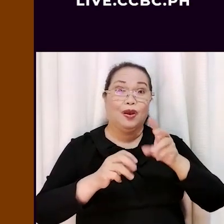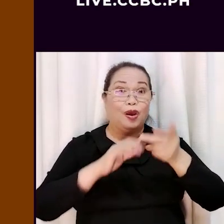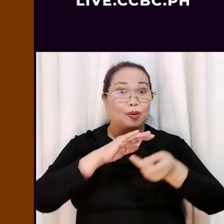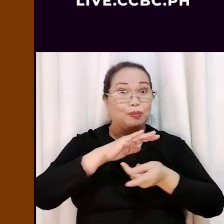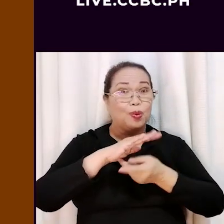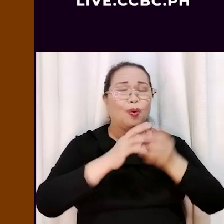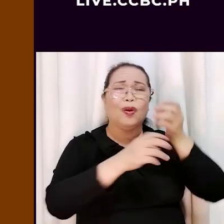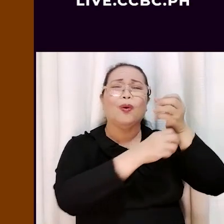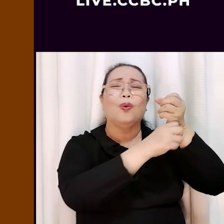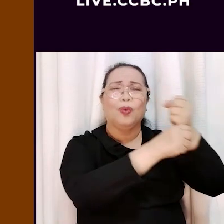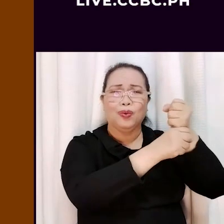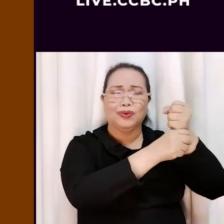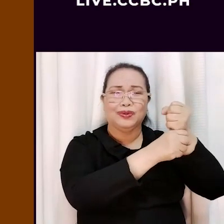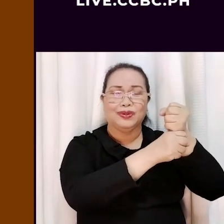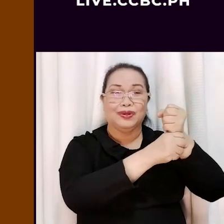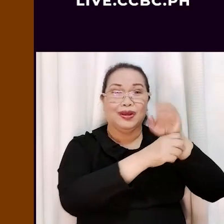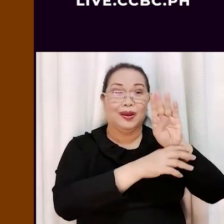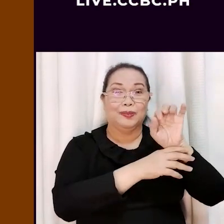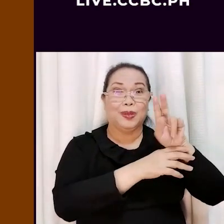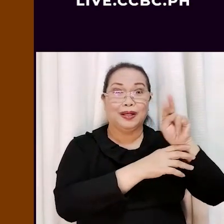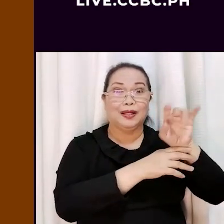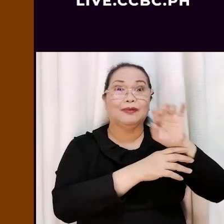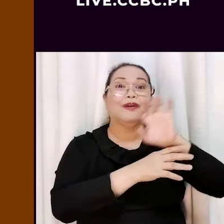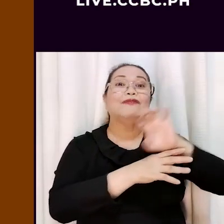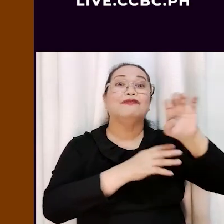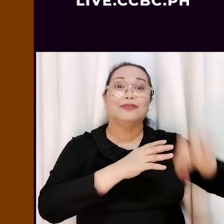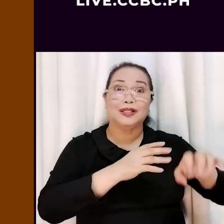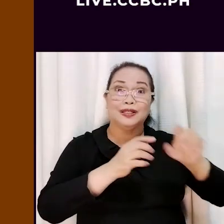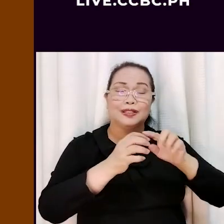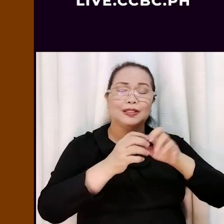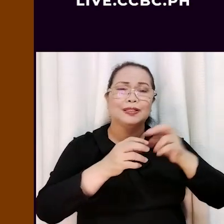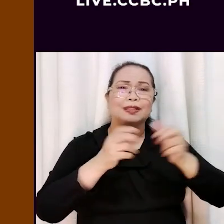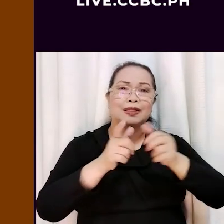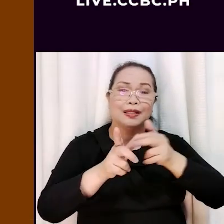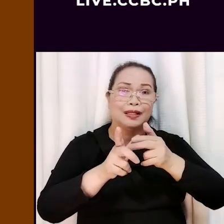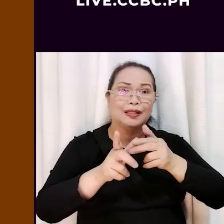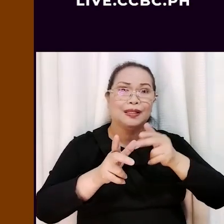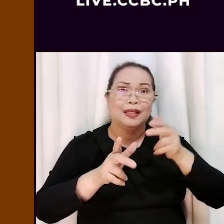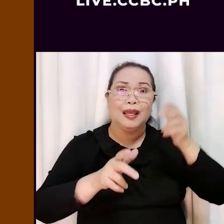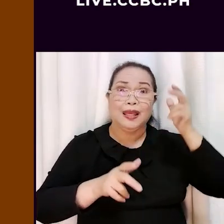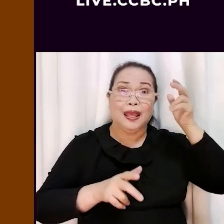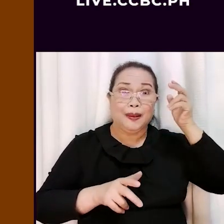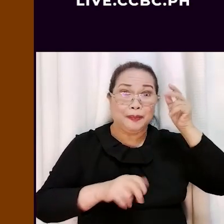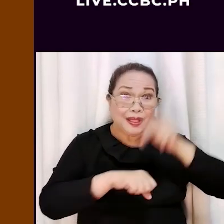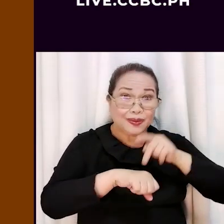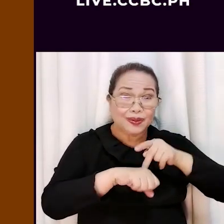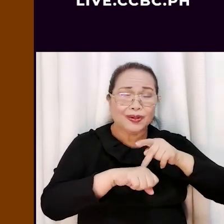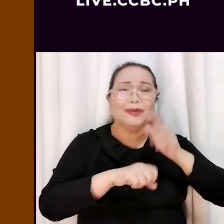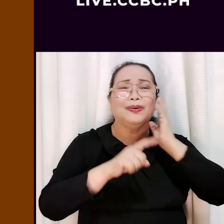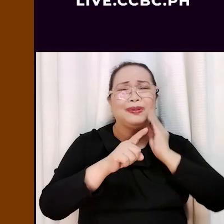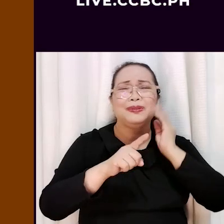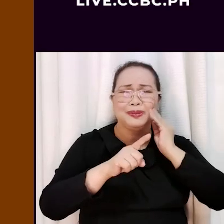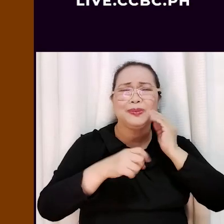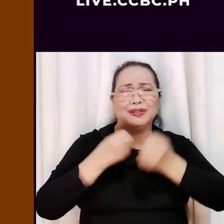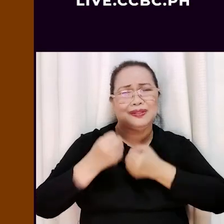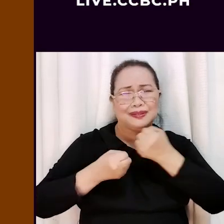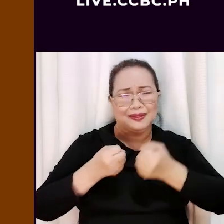From Barnabas, finish the race. From Peter, undergo the process. And then from